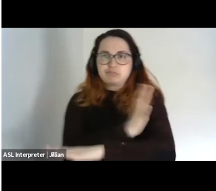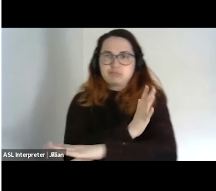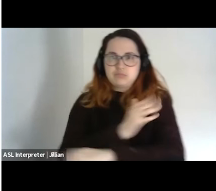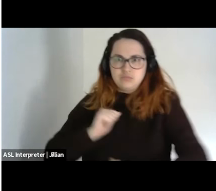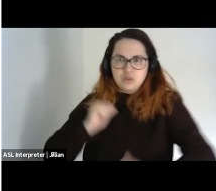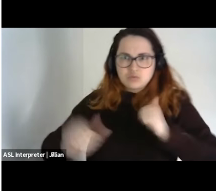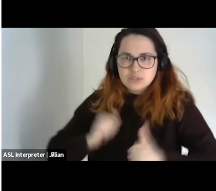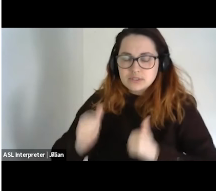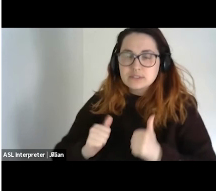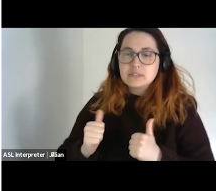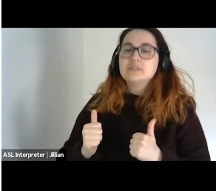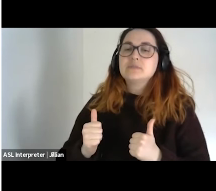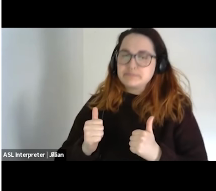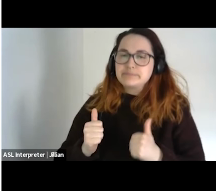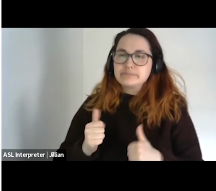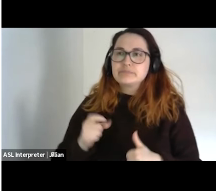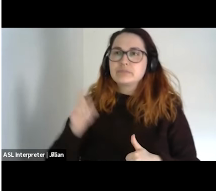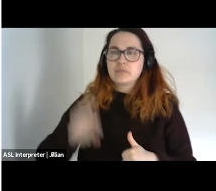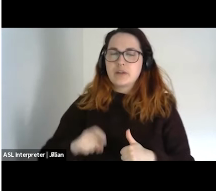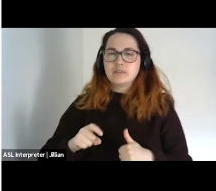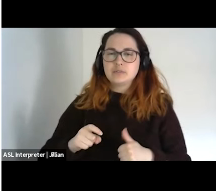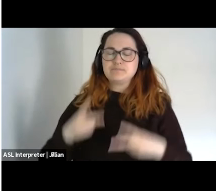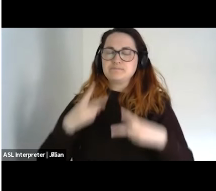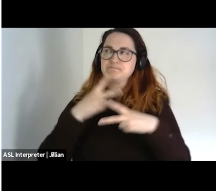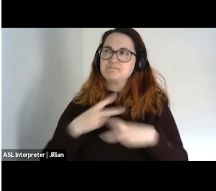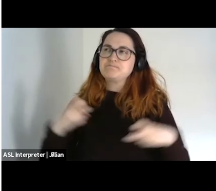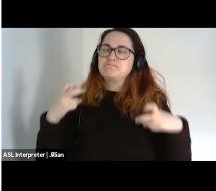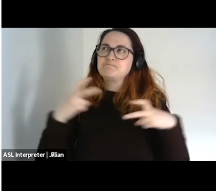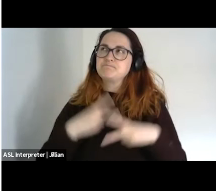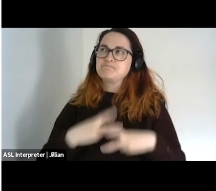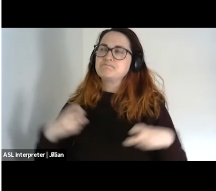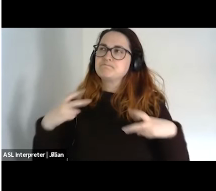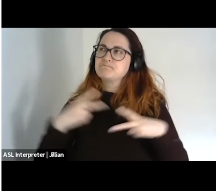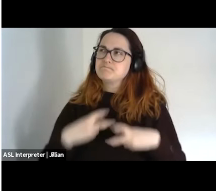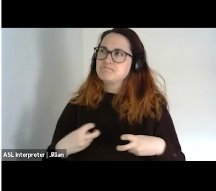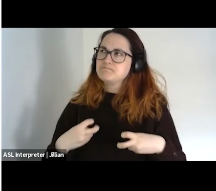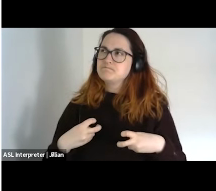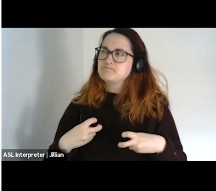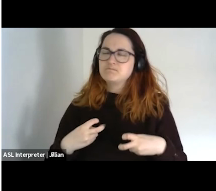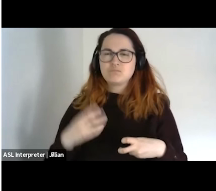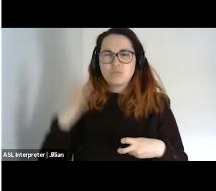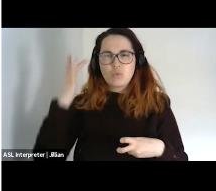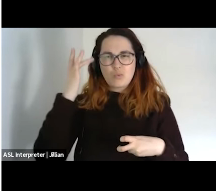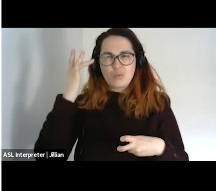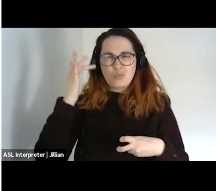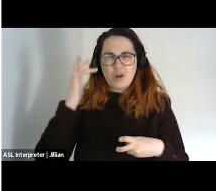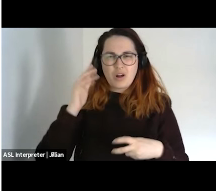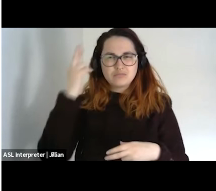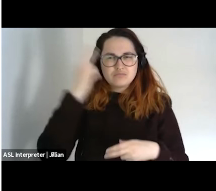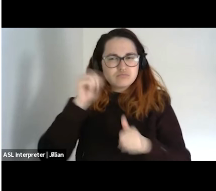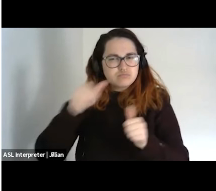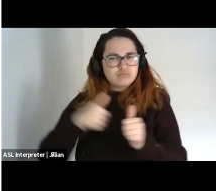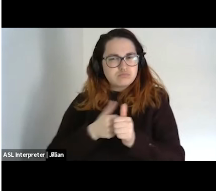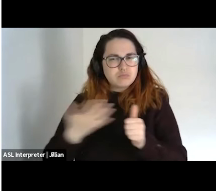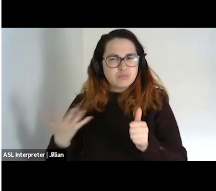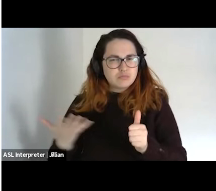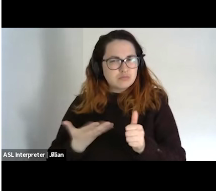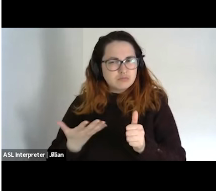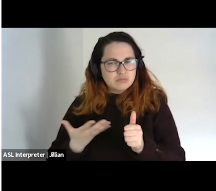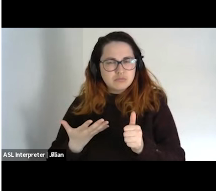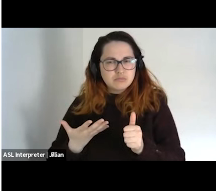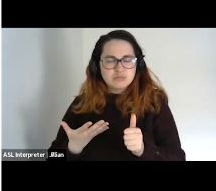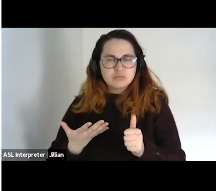communication, we need to sit with ourselves and sort of explore that. What could have possibly led up to us taking on